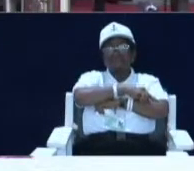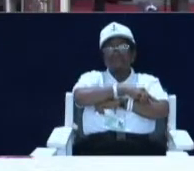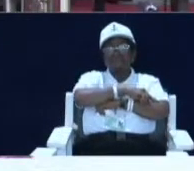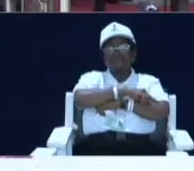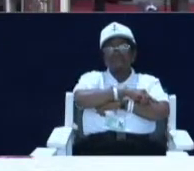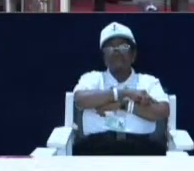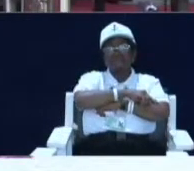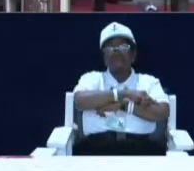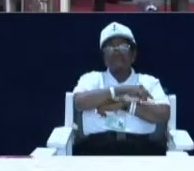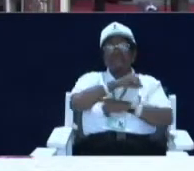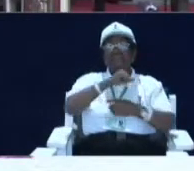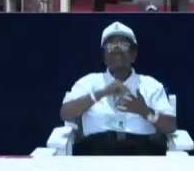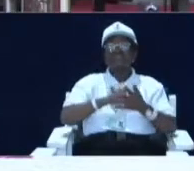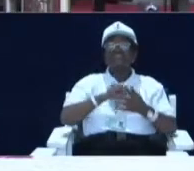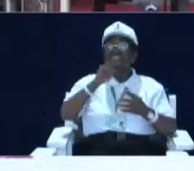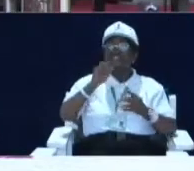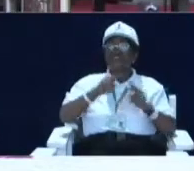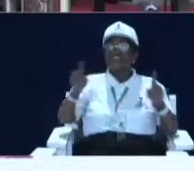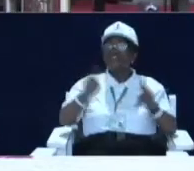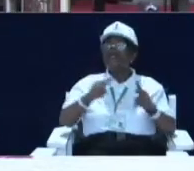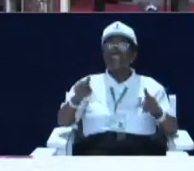It's incredible.